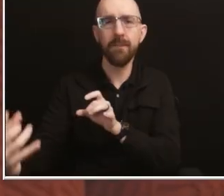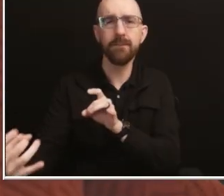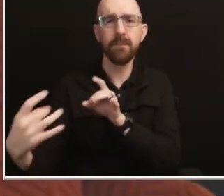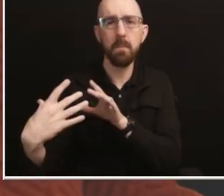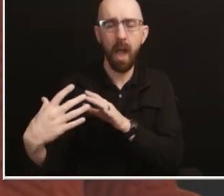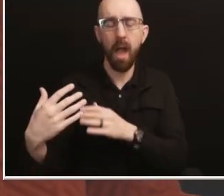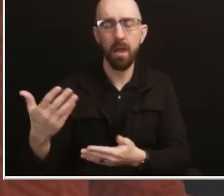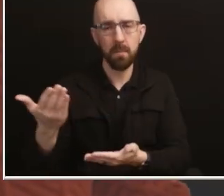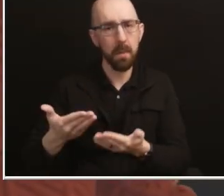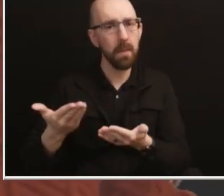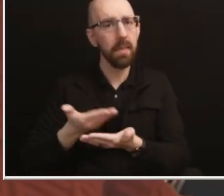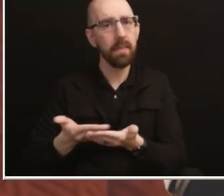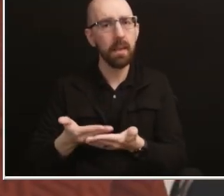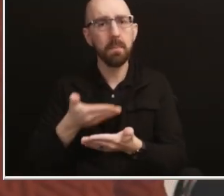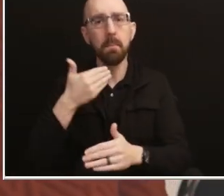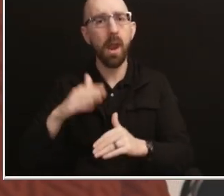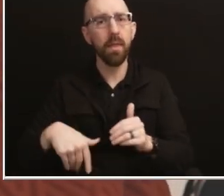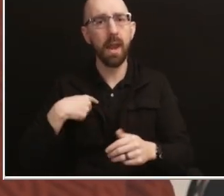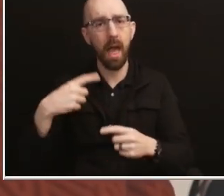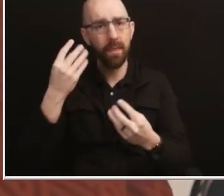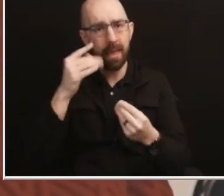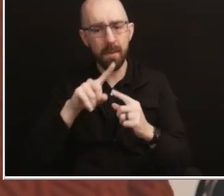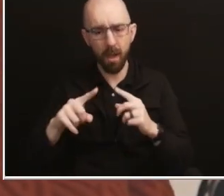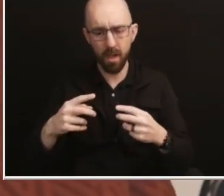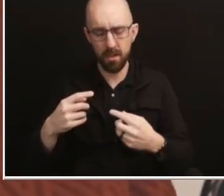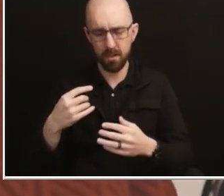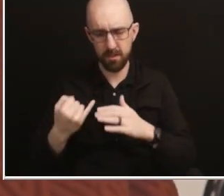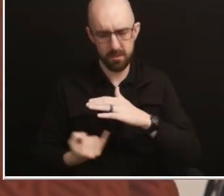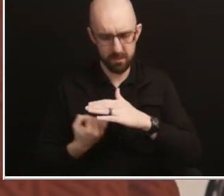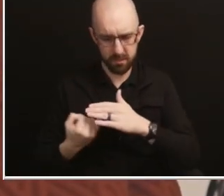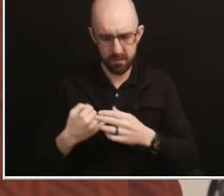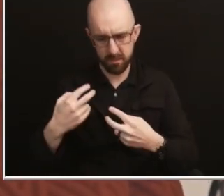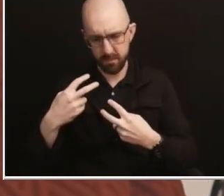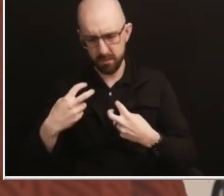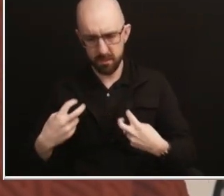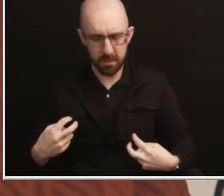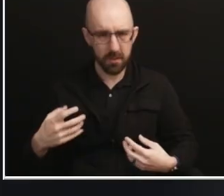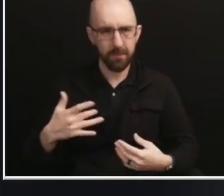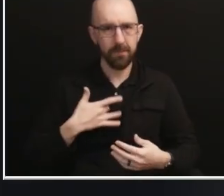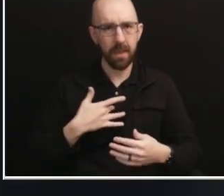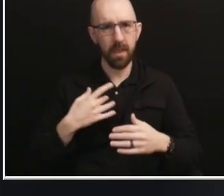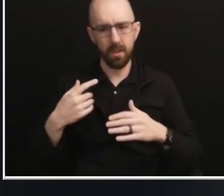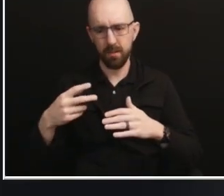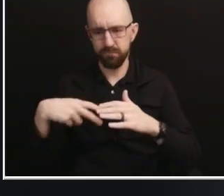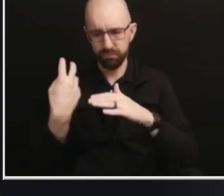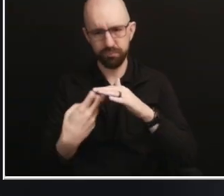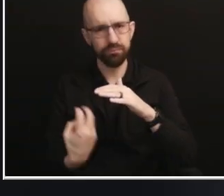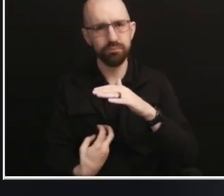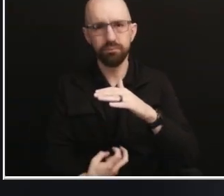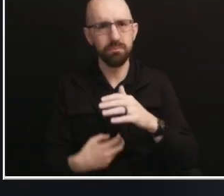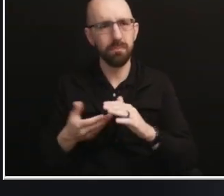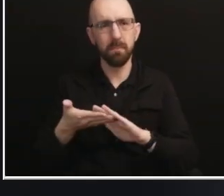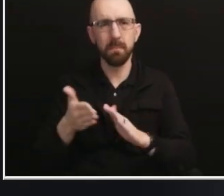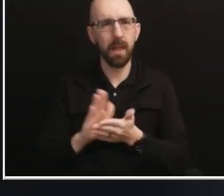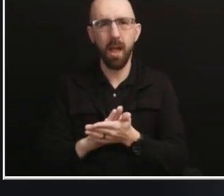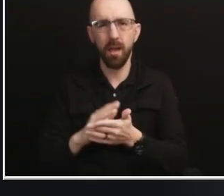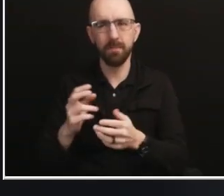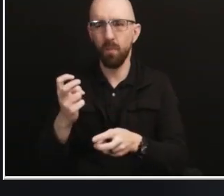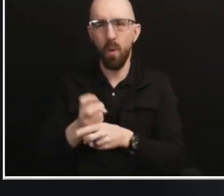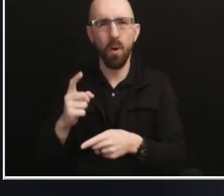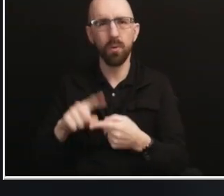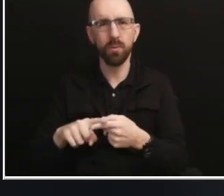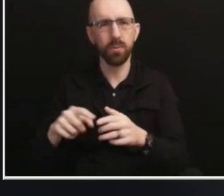better than they think. And when they get into that sort of isolation pit, it just becomes an echo chamber for those depressive and negative